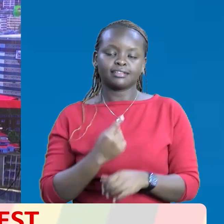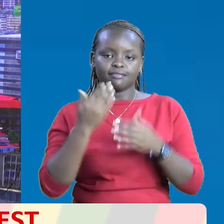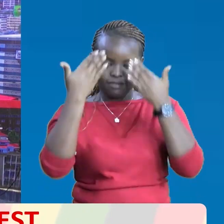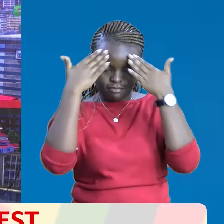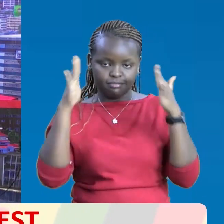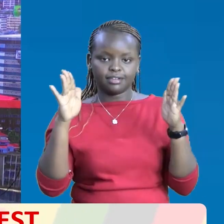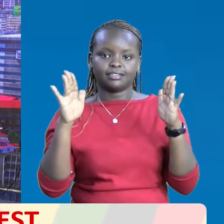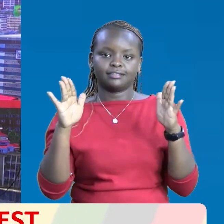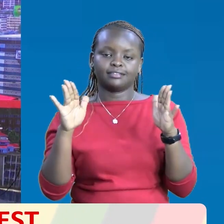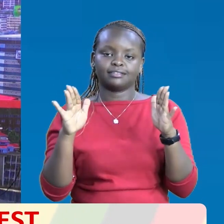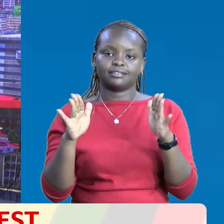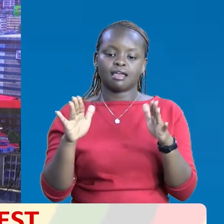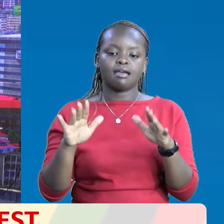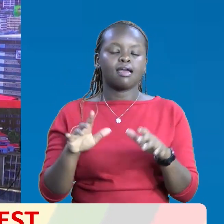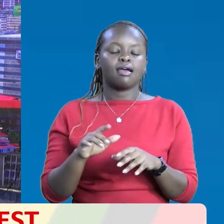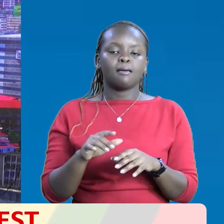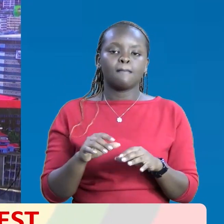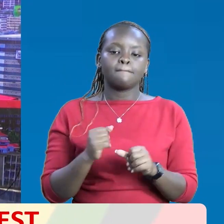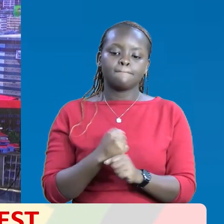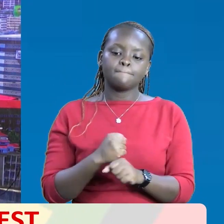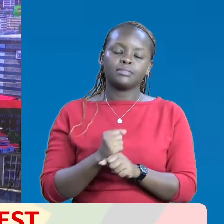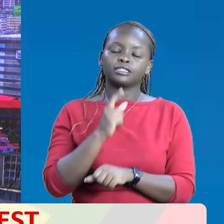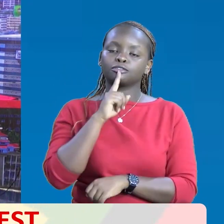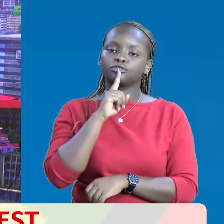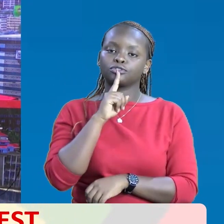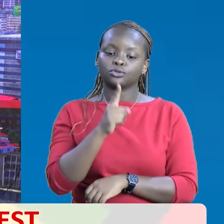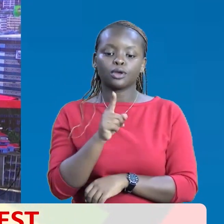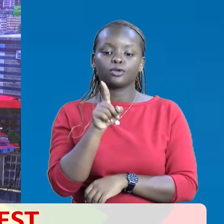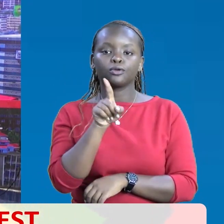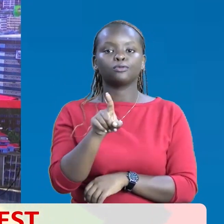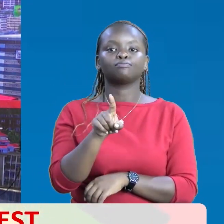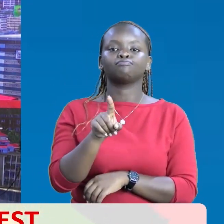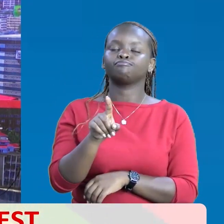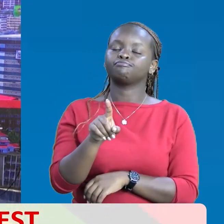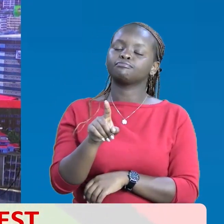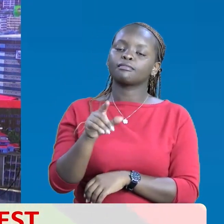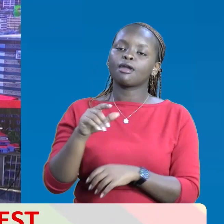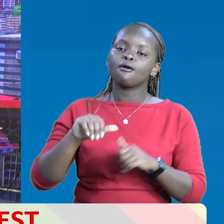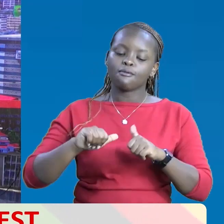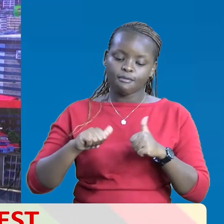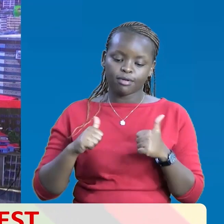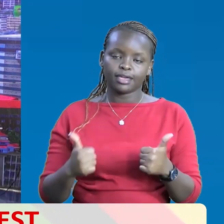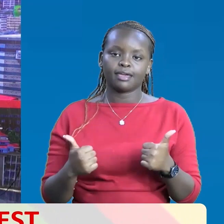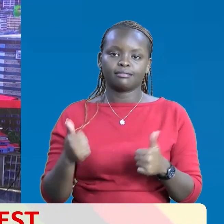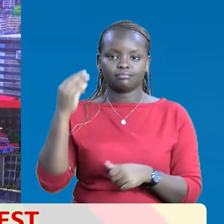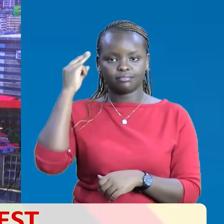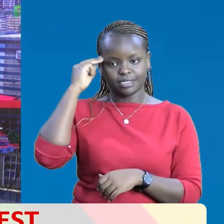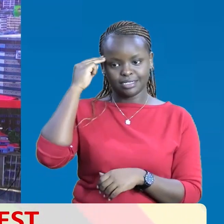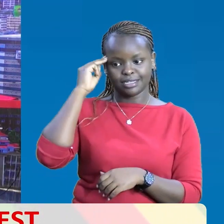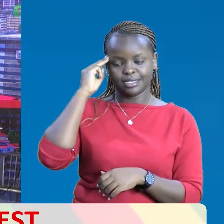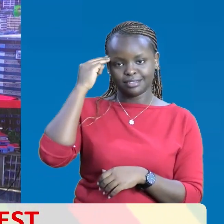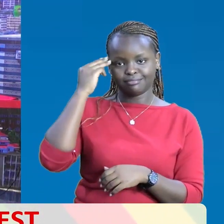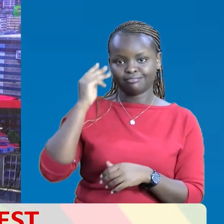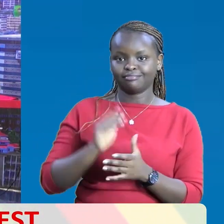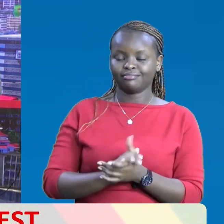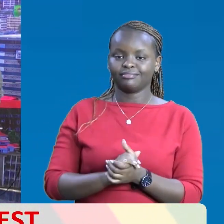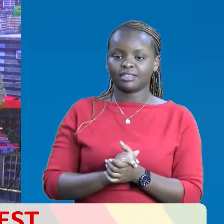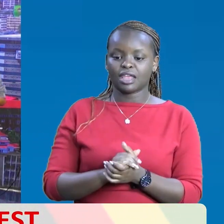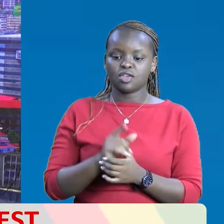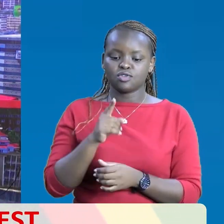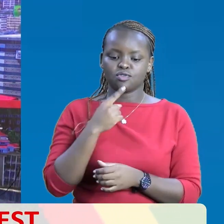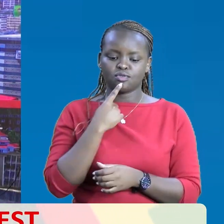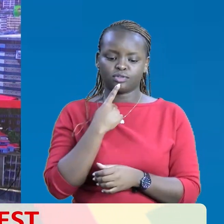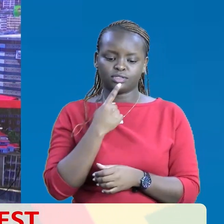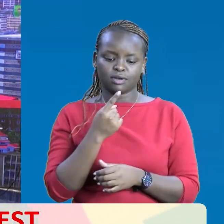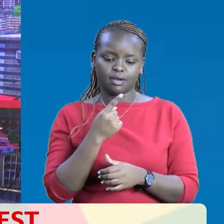sure uko sawa, it starts with you. It starts with you taking that personal initiative. I must do knowledge. Actually you mentioned something